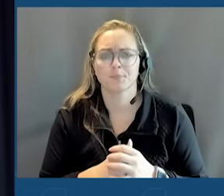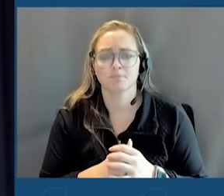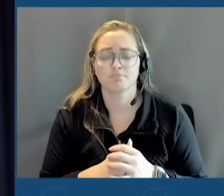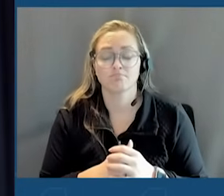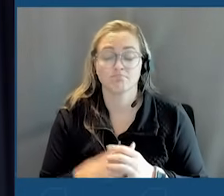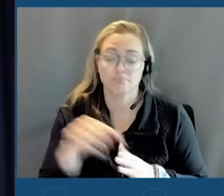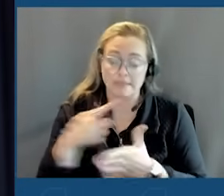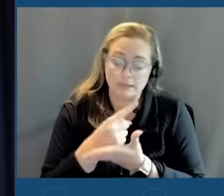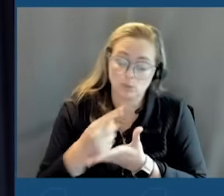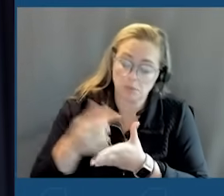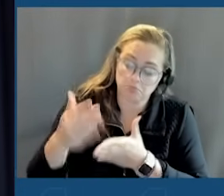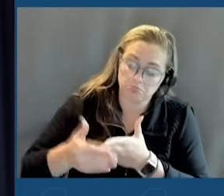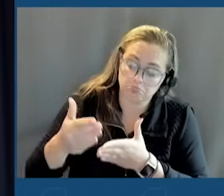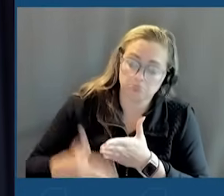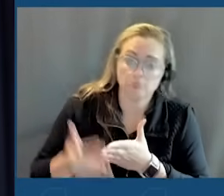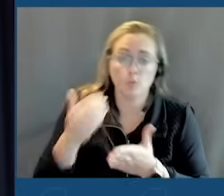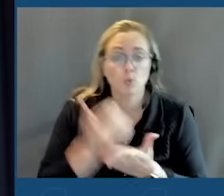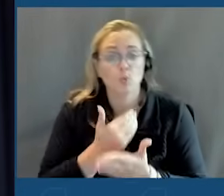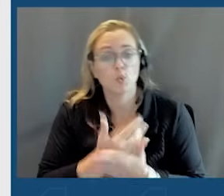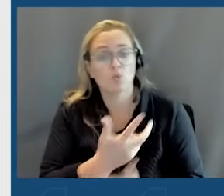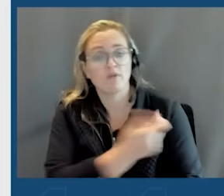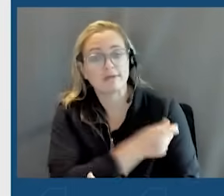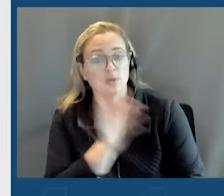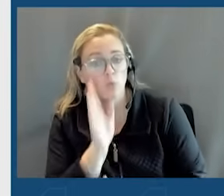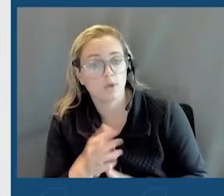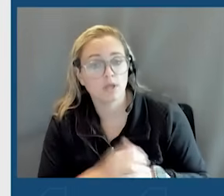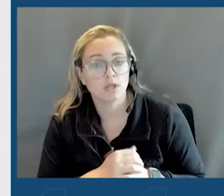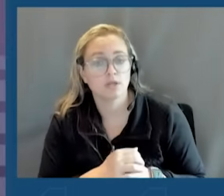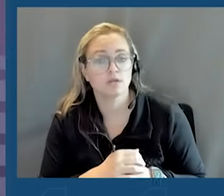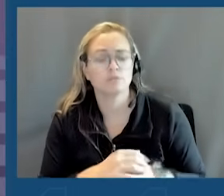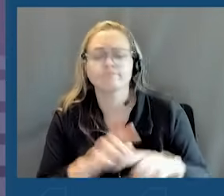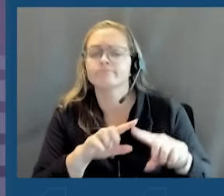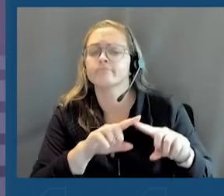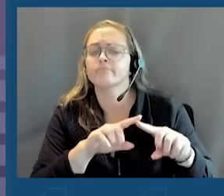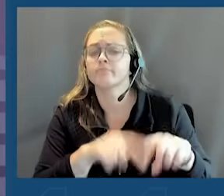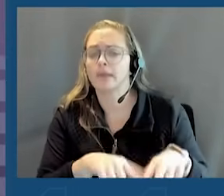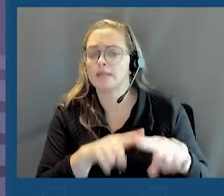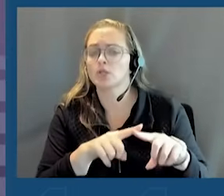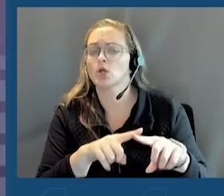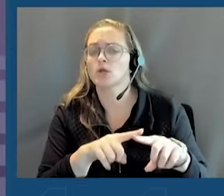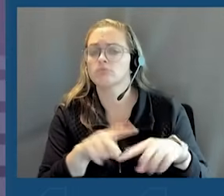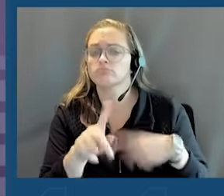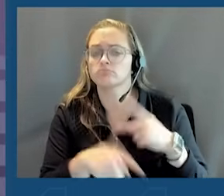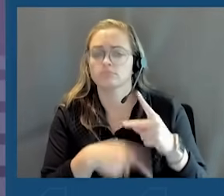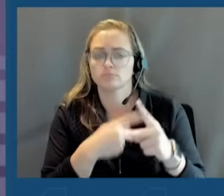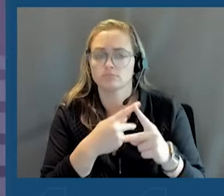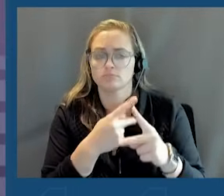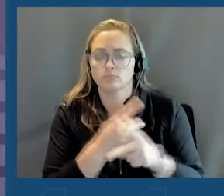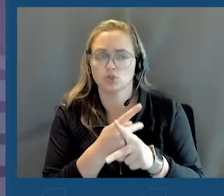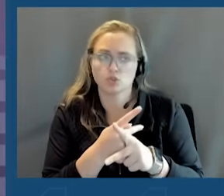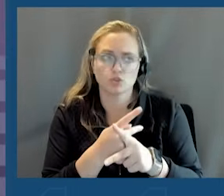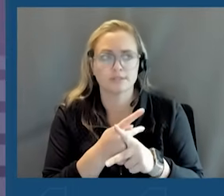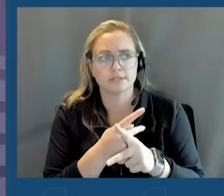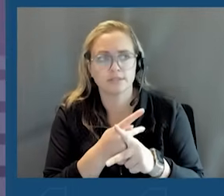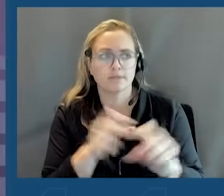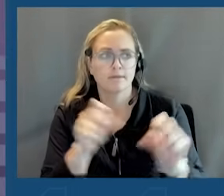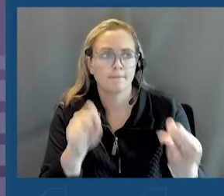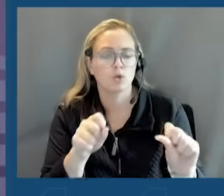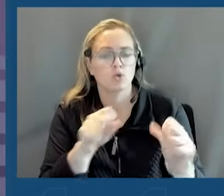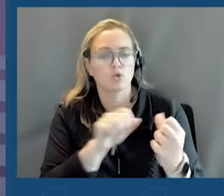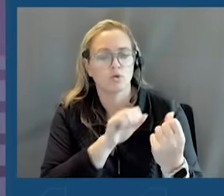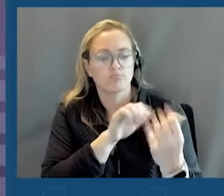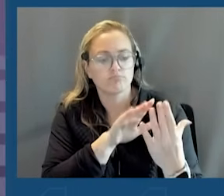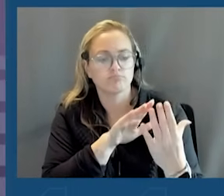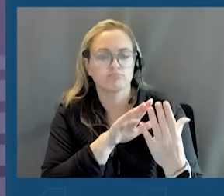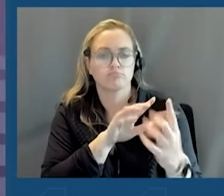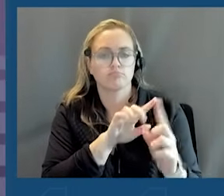New Yorkers will be able to get a new vaccine based on the strains, the ability to attack the new strains